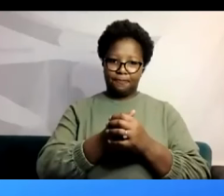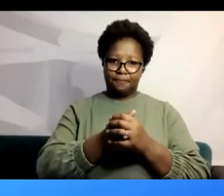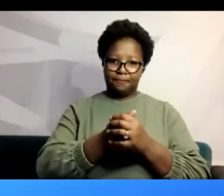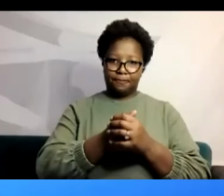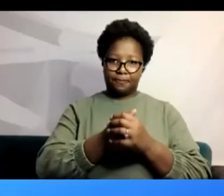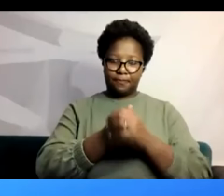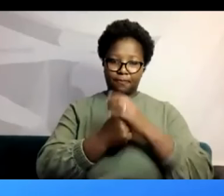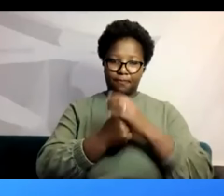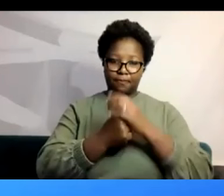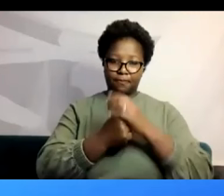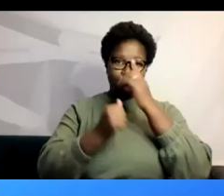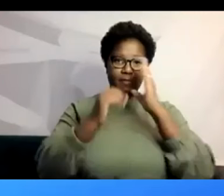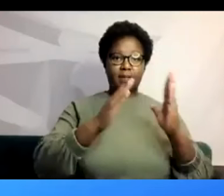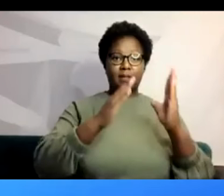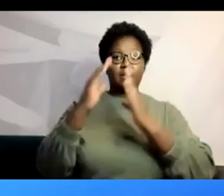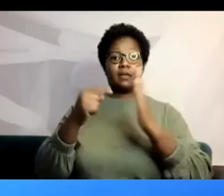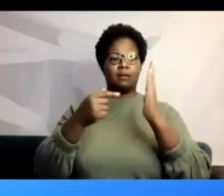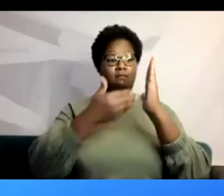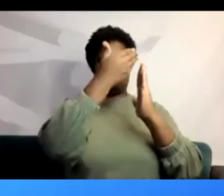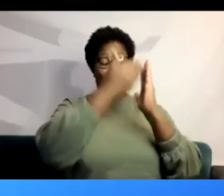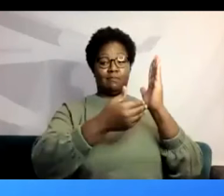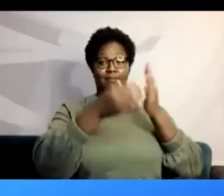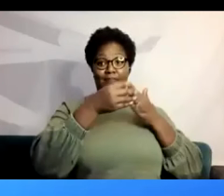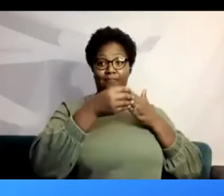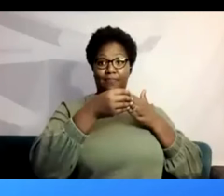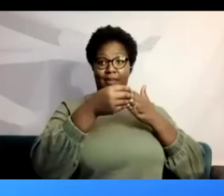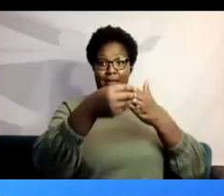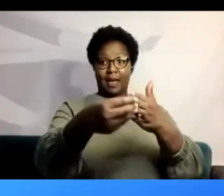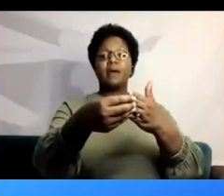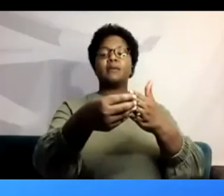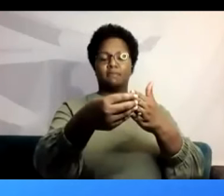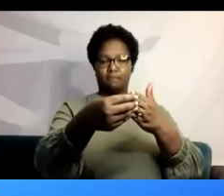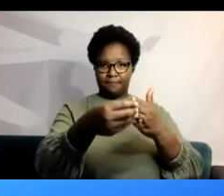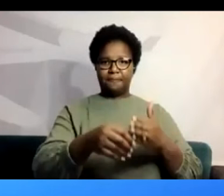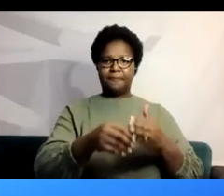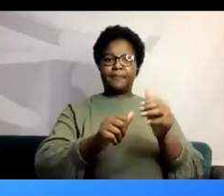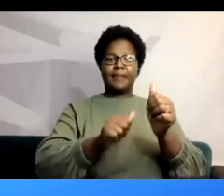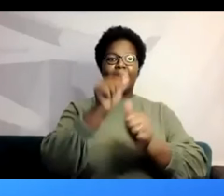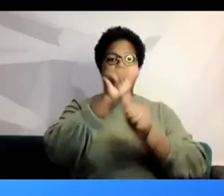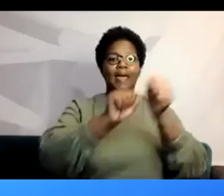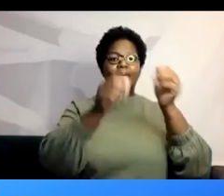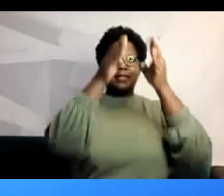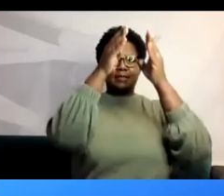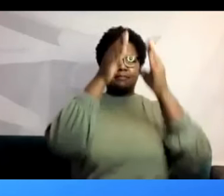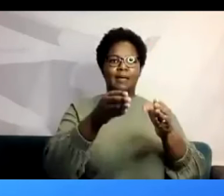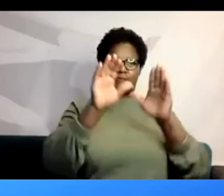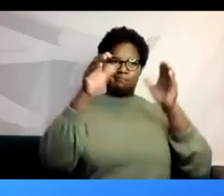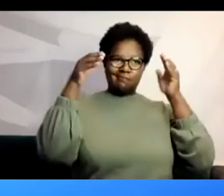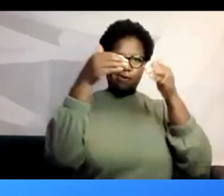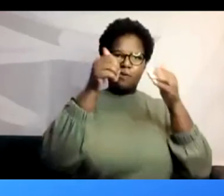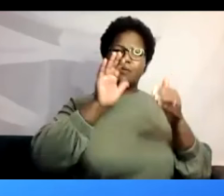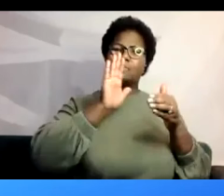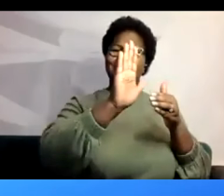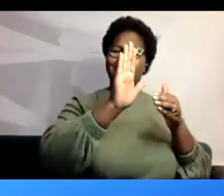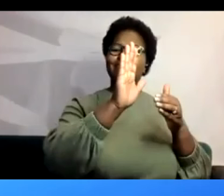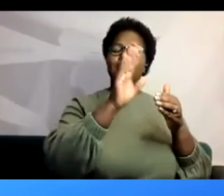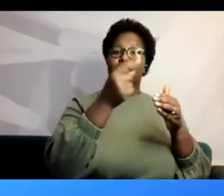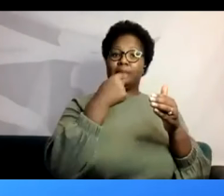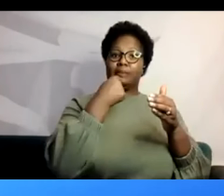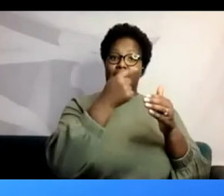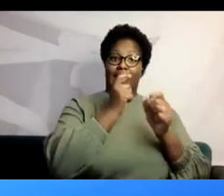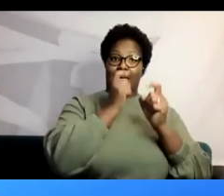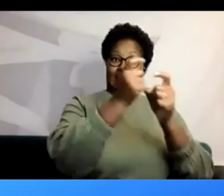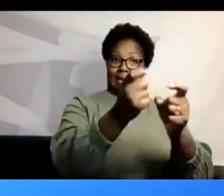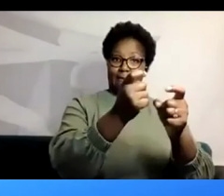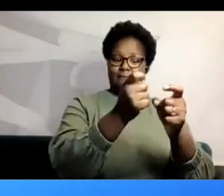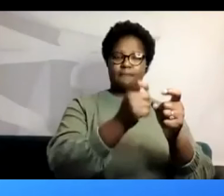In the guide, each person-centered tool is introduced and instructions on filling it out are given, along with both an example